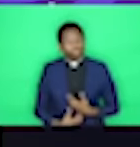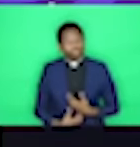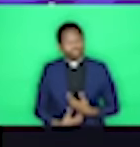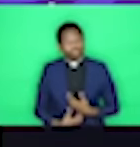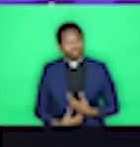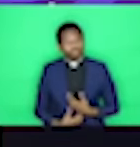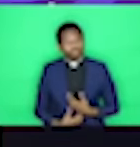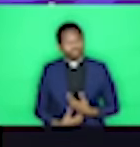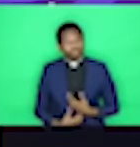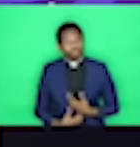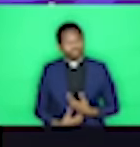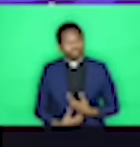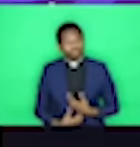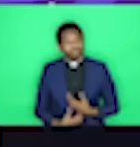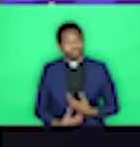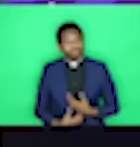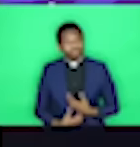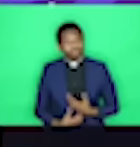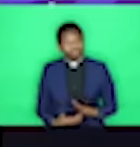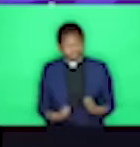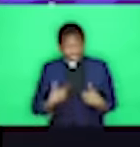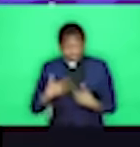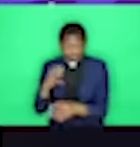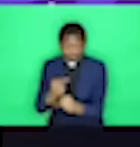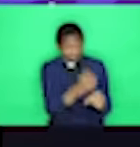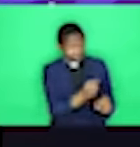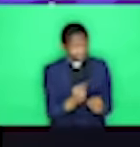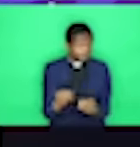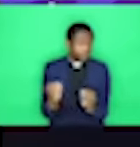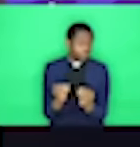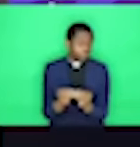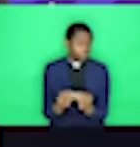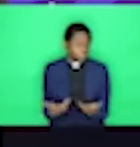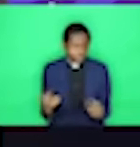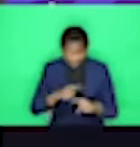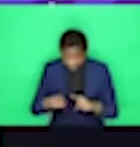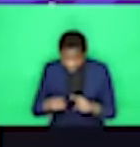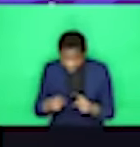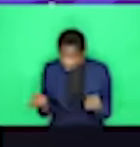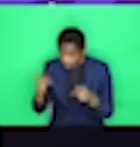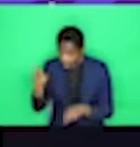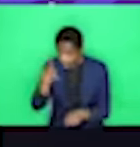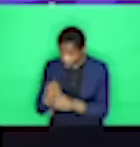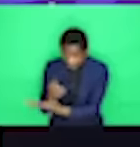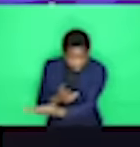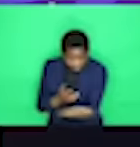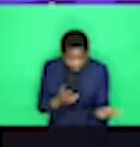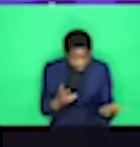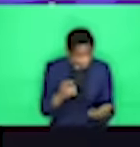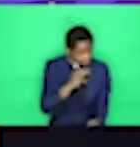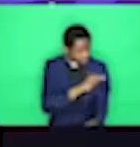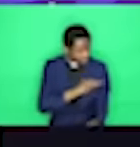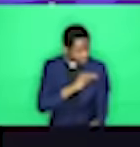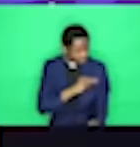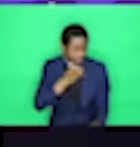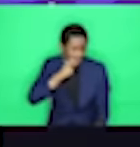exalted. We have achieved something, but you see, when the people are morally evil, the very things we